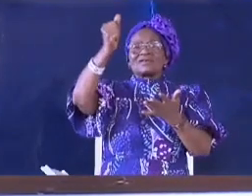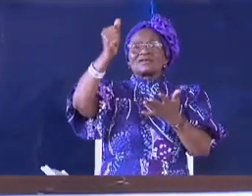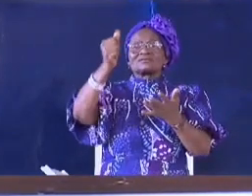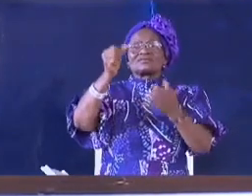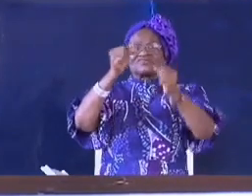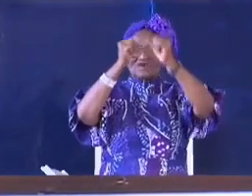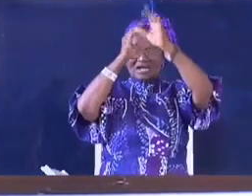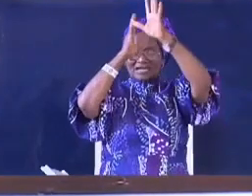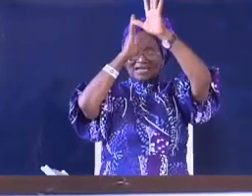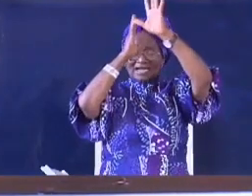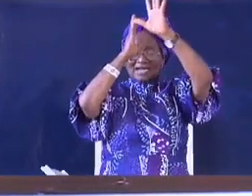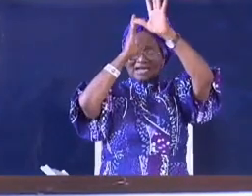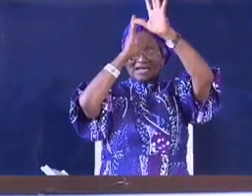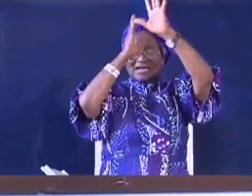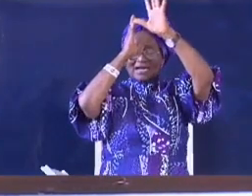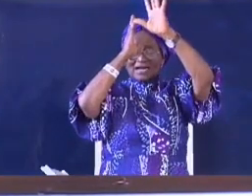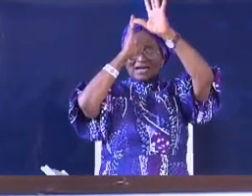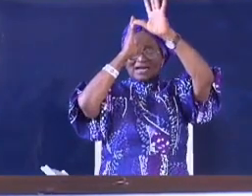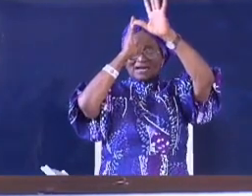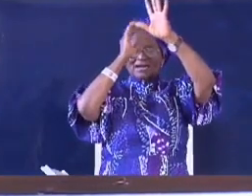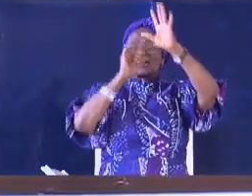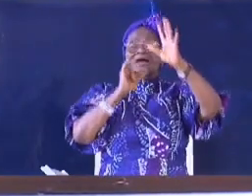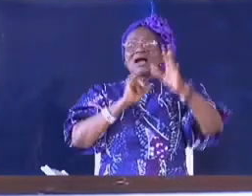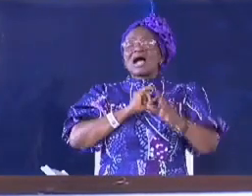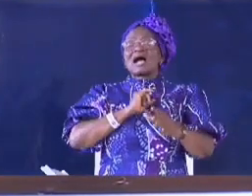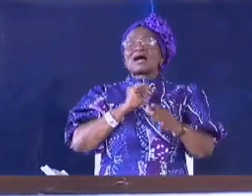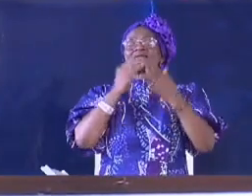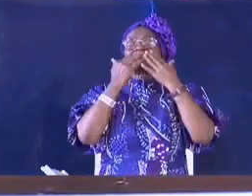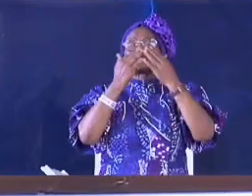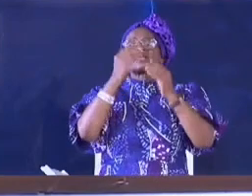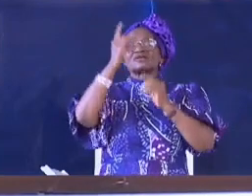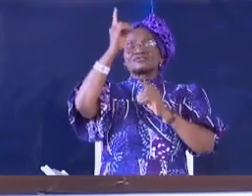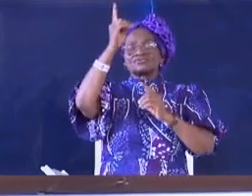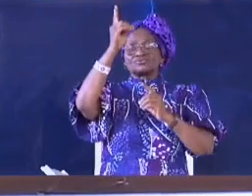Daddy, I thank you.